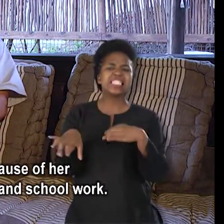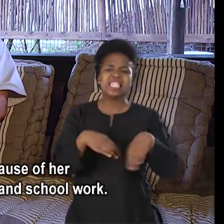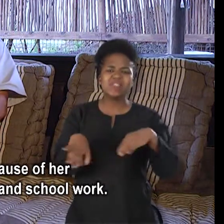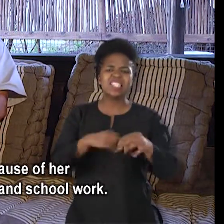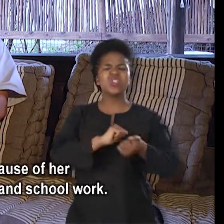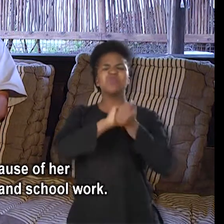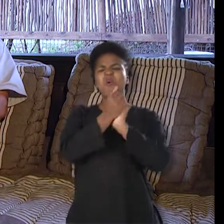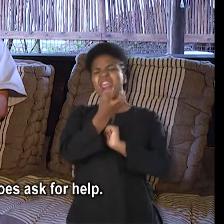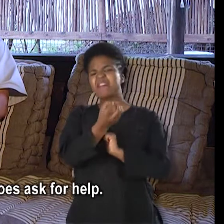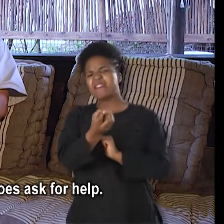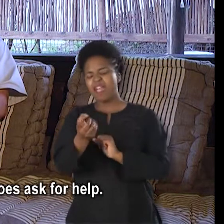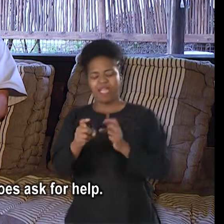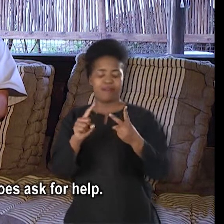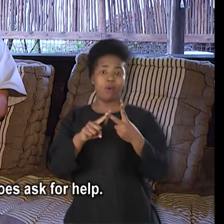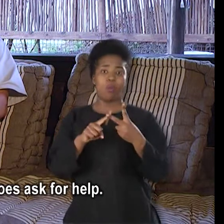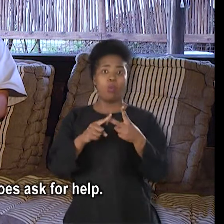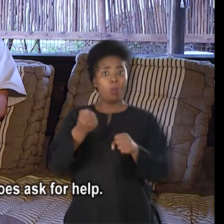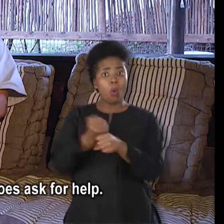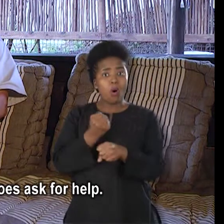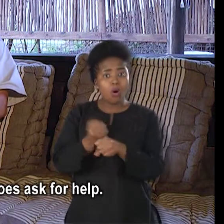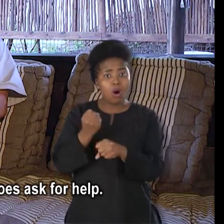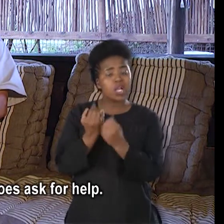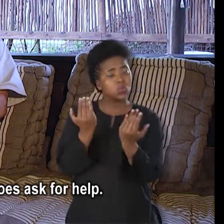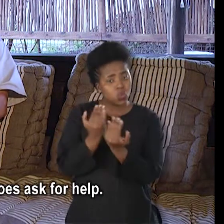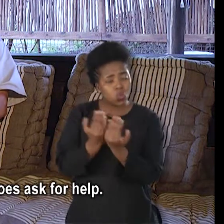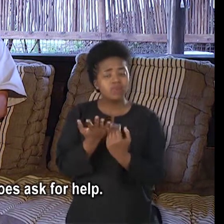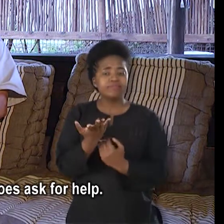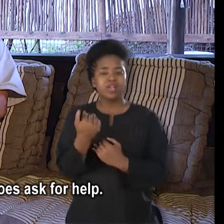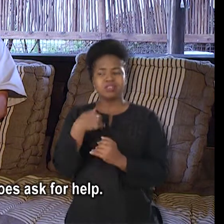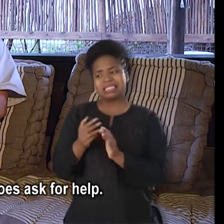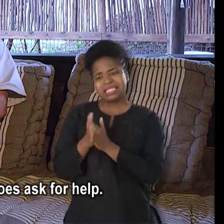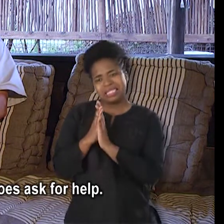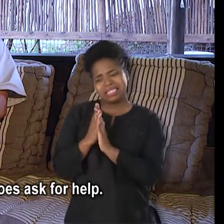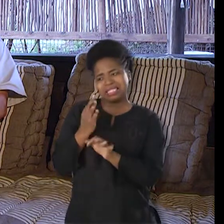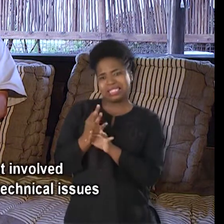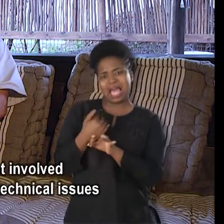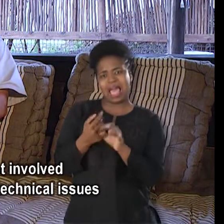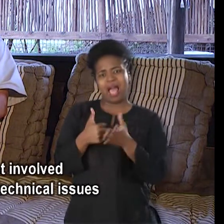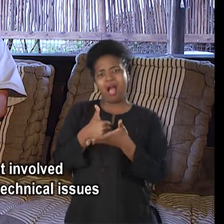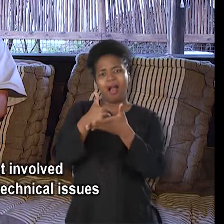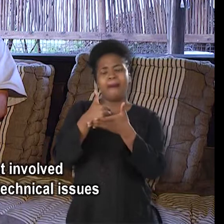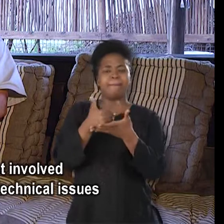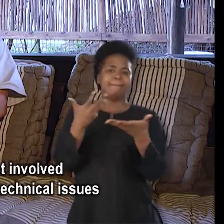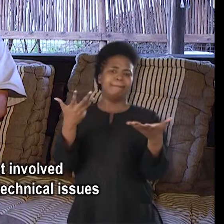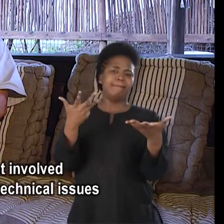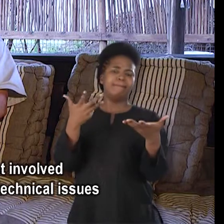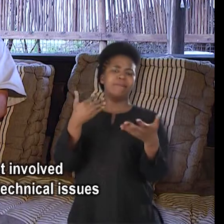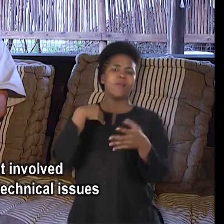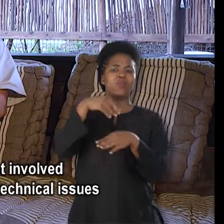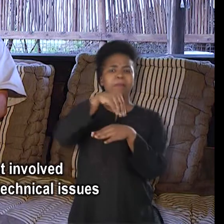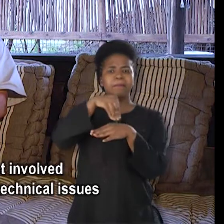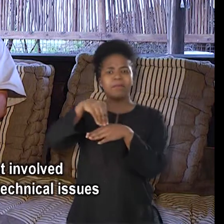load of school work. So she will come and ask, can you help a little bit here or can you help a little bit there? And then